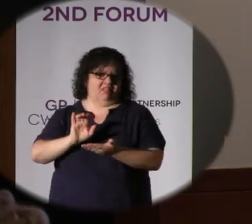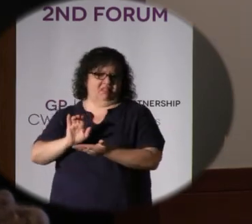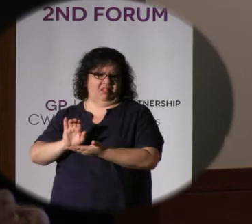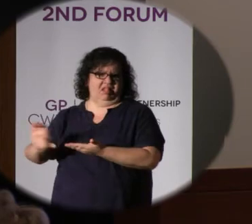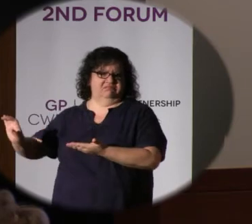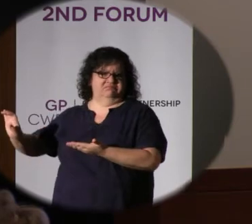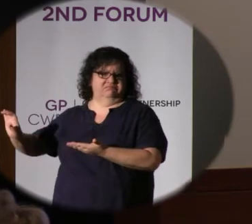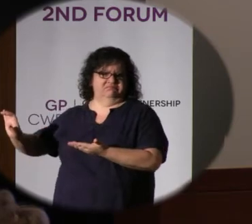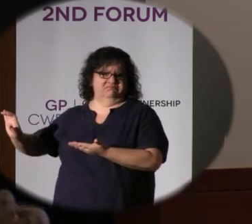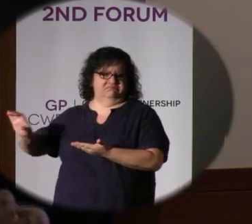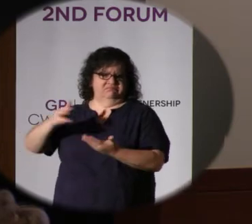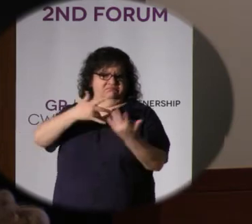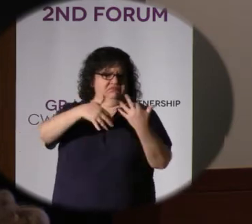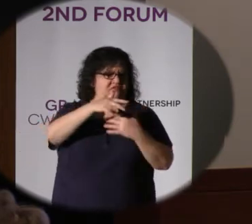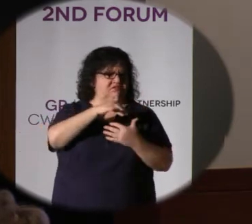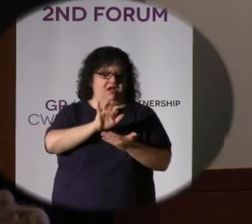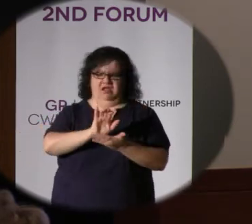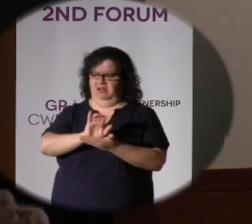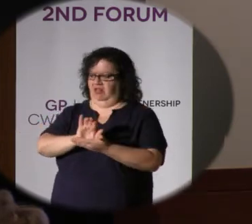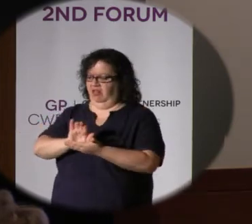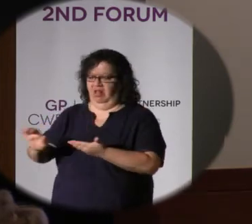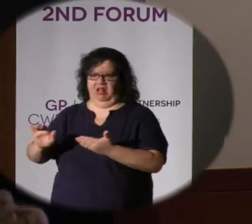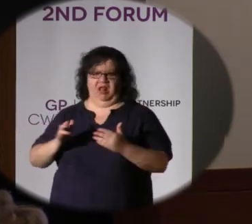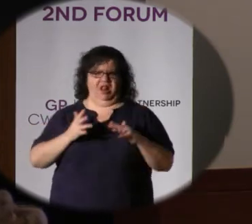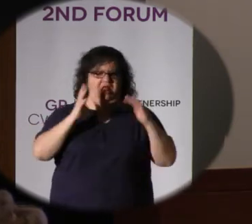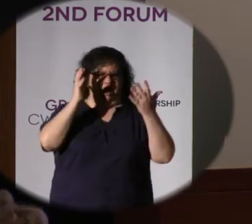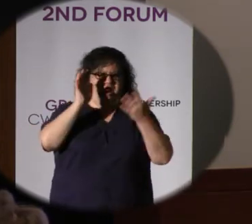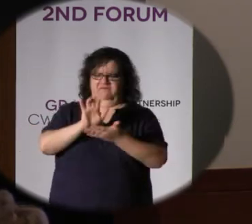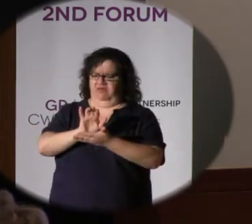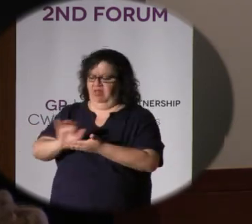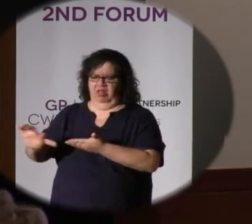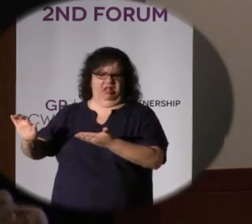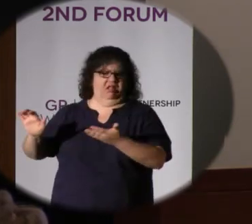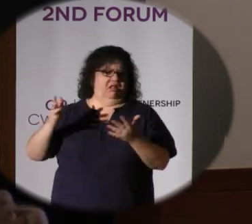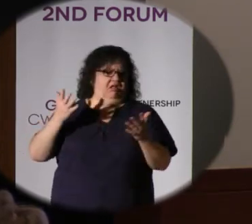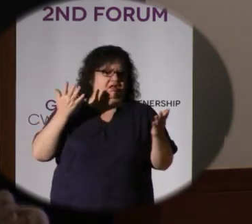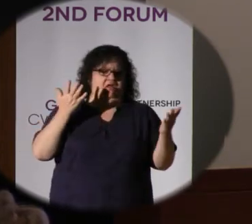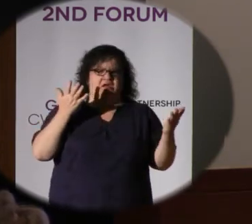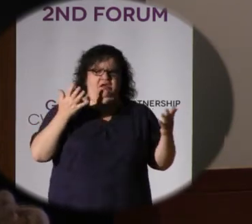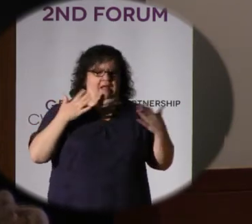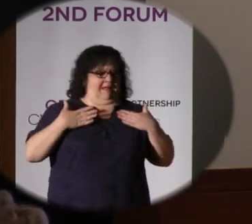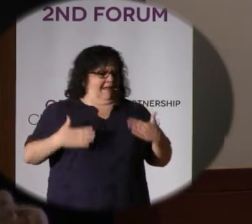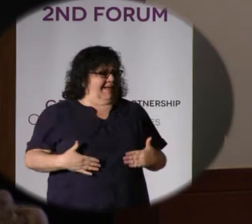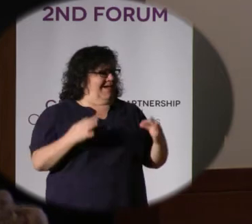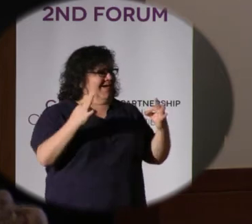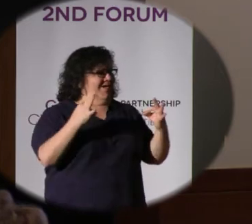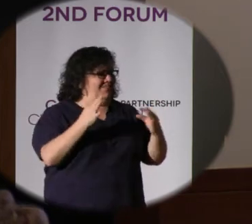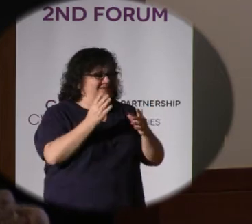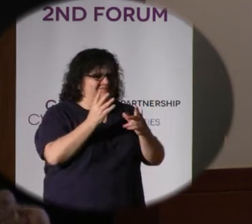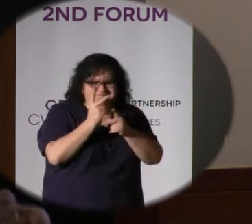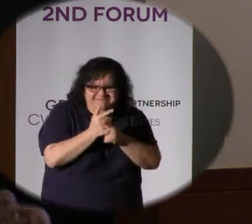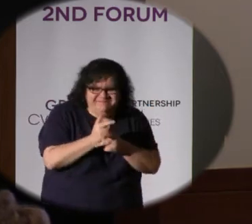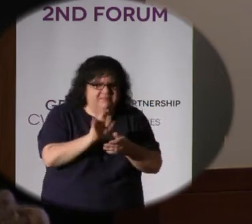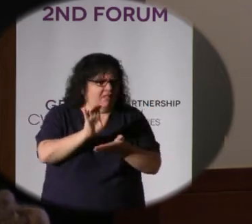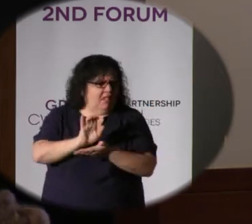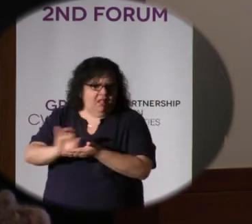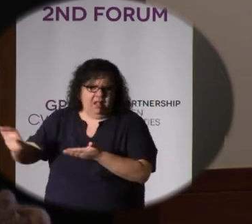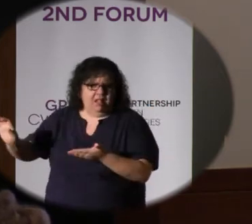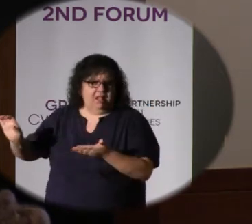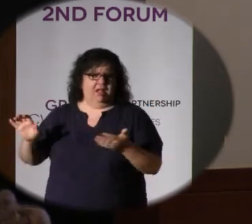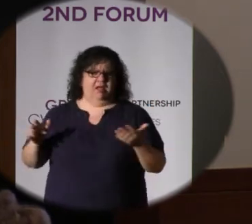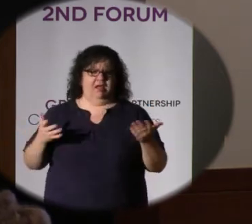community life, from accessing health care, and so many other basic social